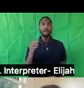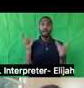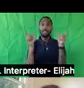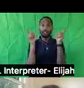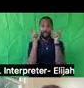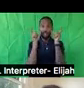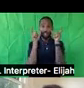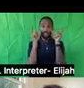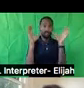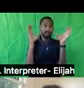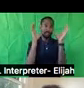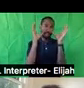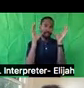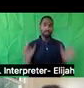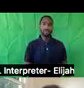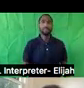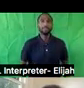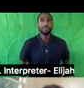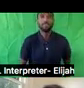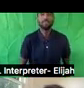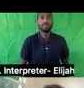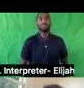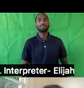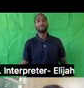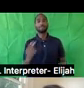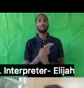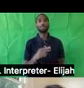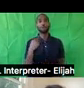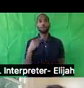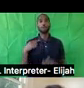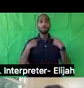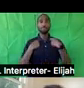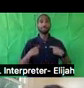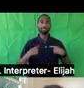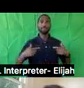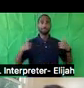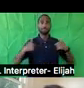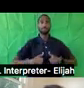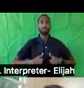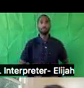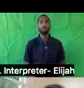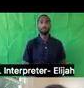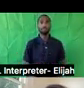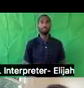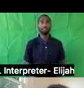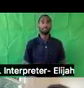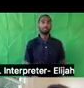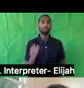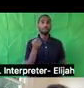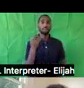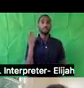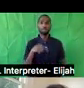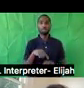glasses, and I'm wearing a green sort of tank top hoodie. So I'm going to do a couple of